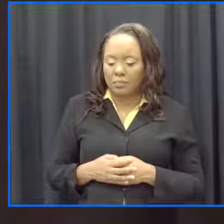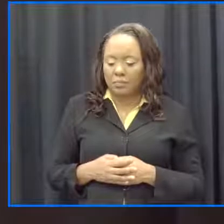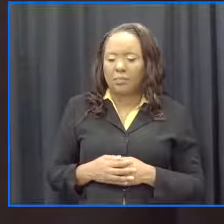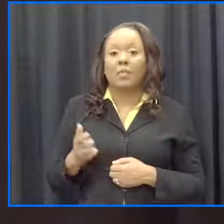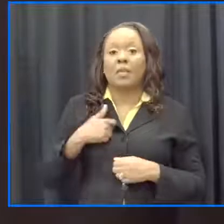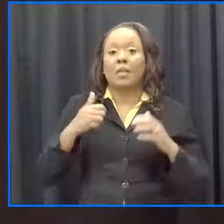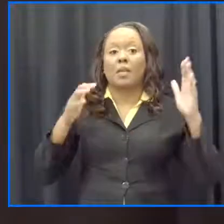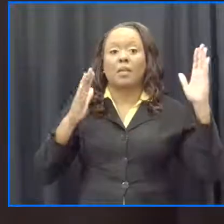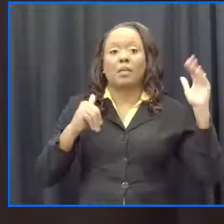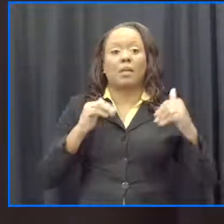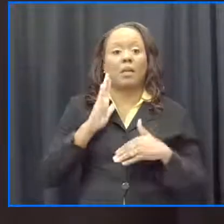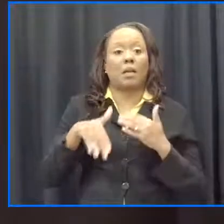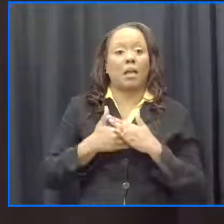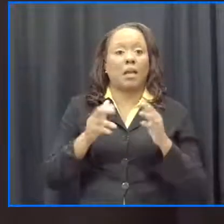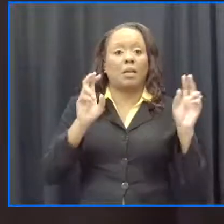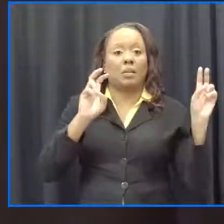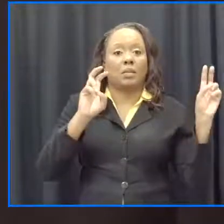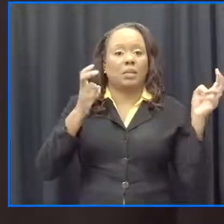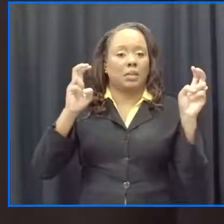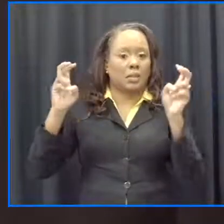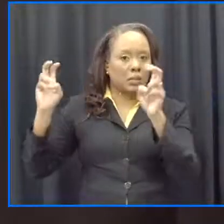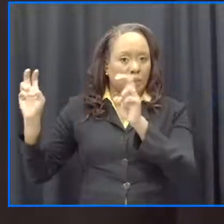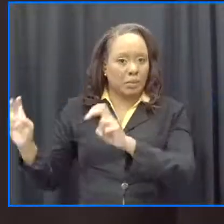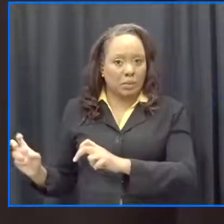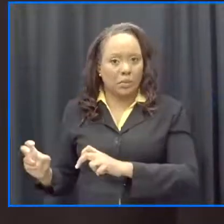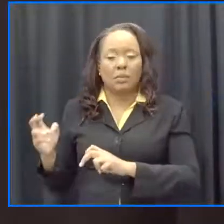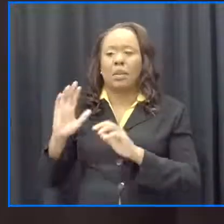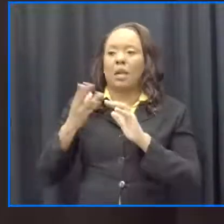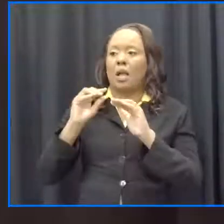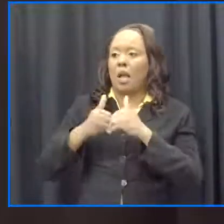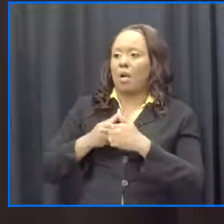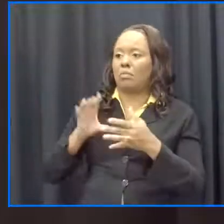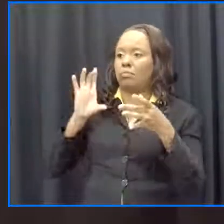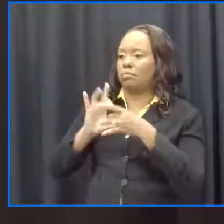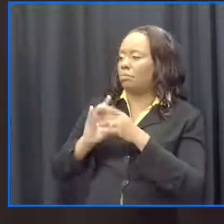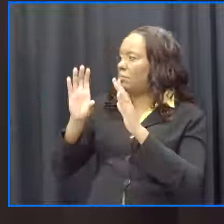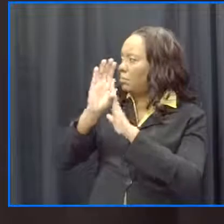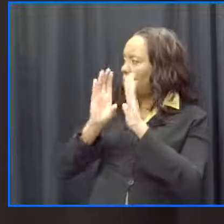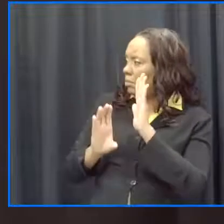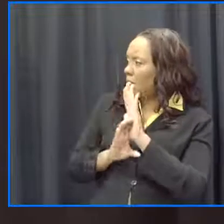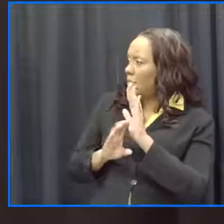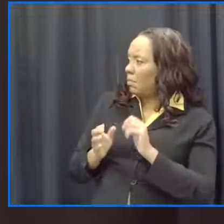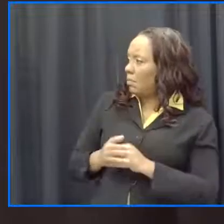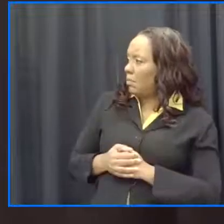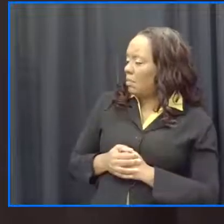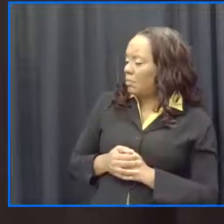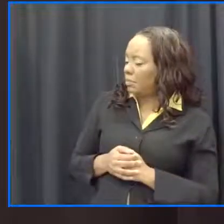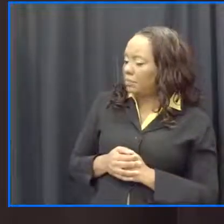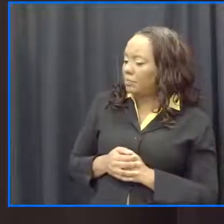on all of the issues that have gripped the imagination of constitutional theorists,